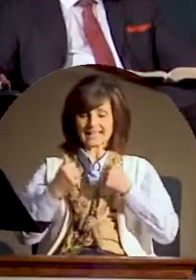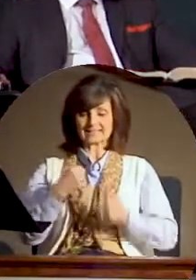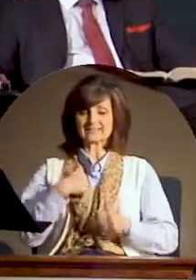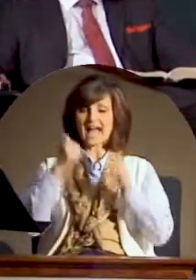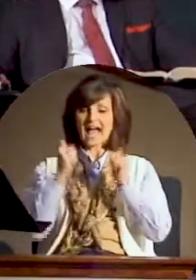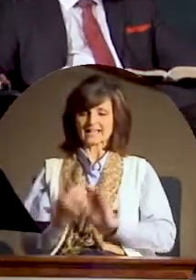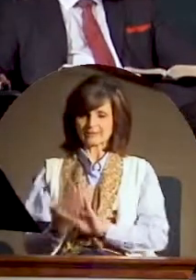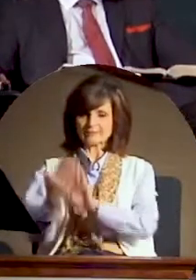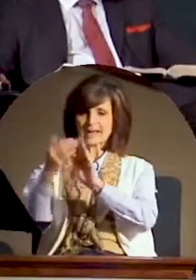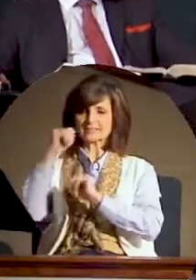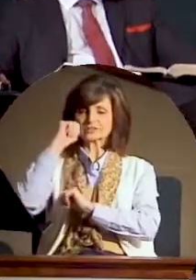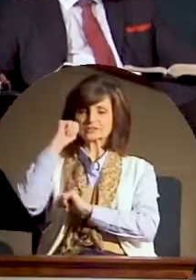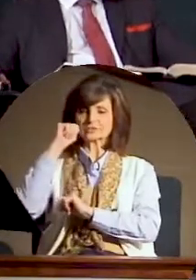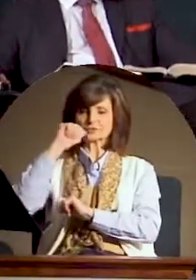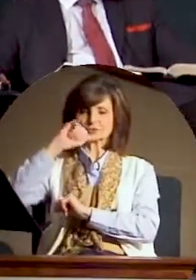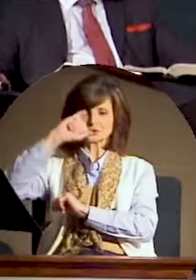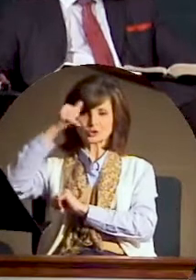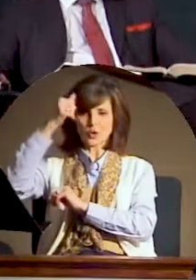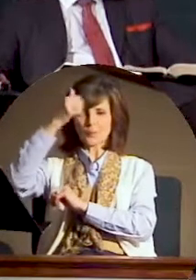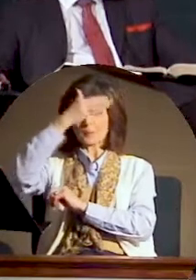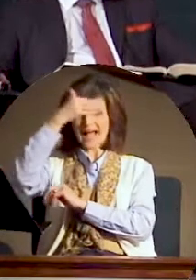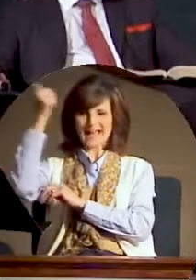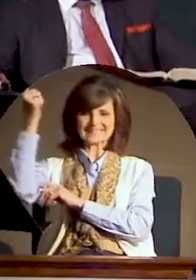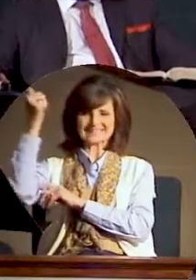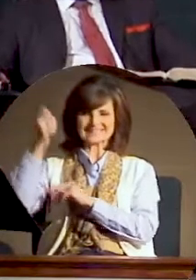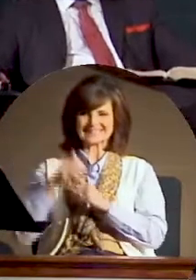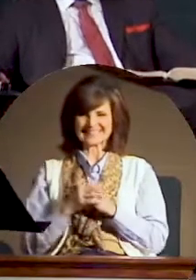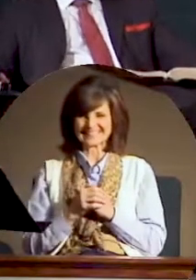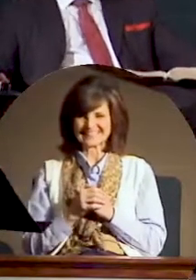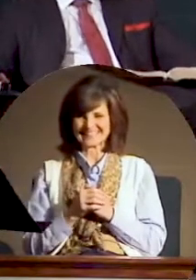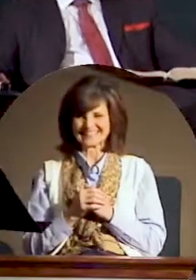can face Joe Biden.